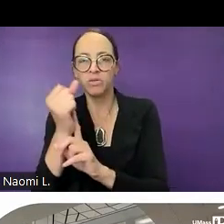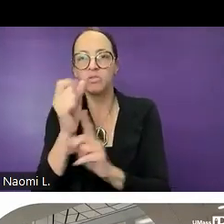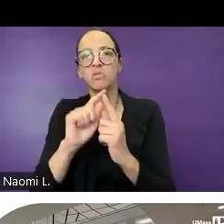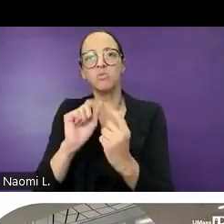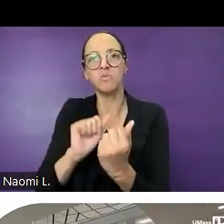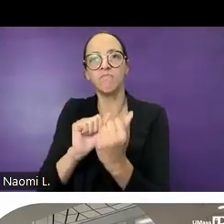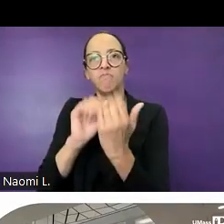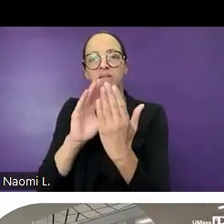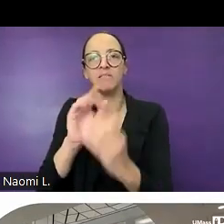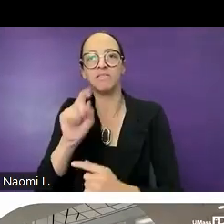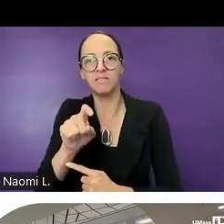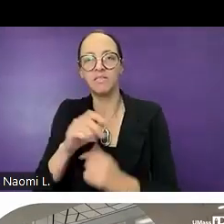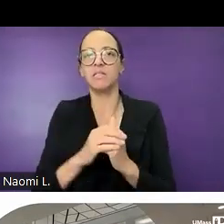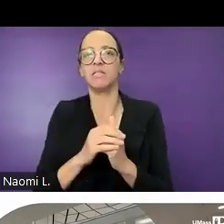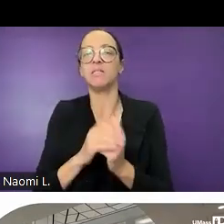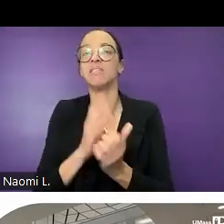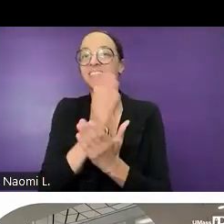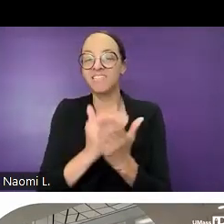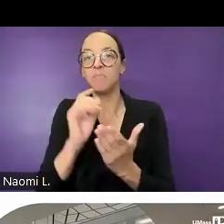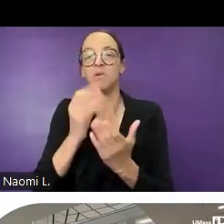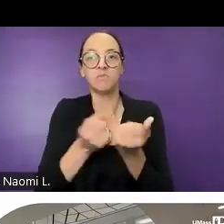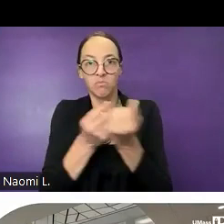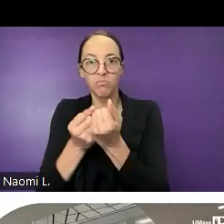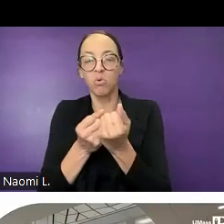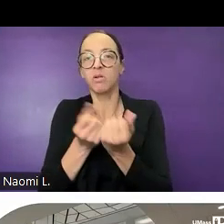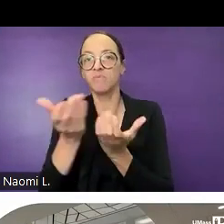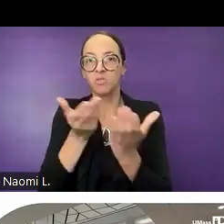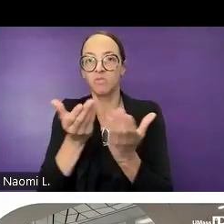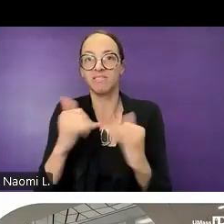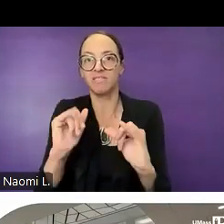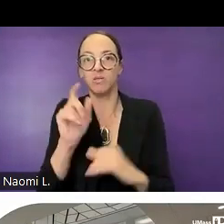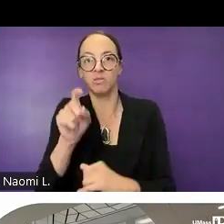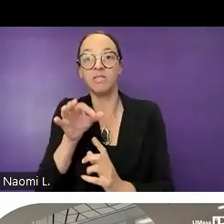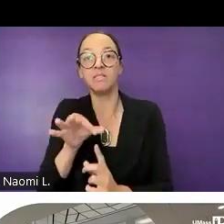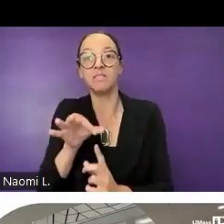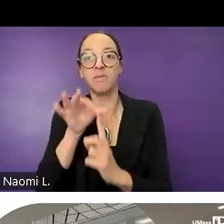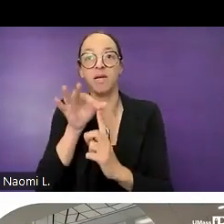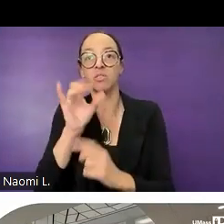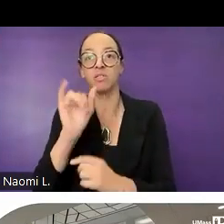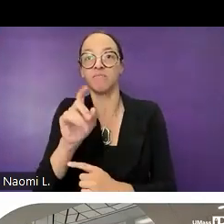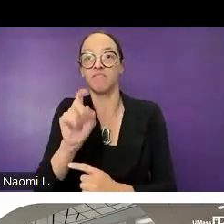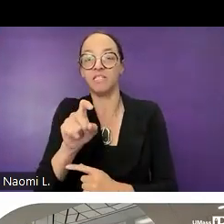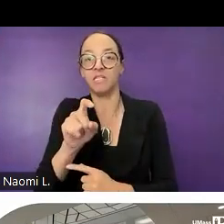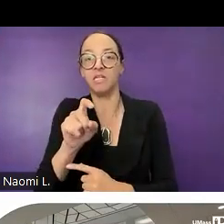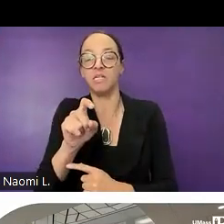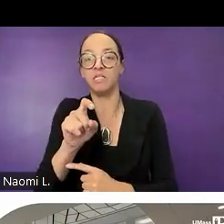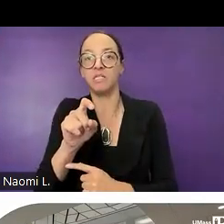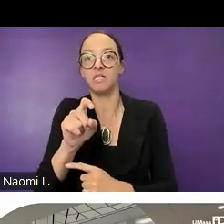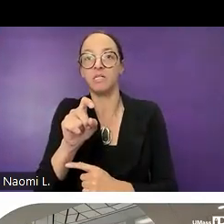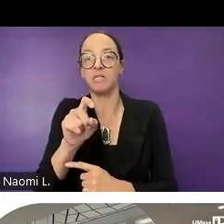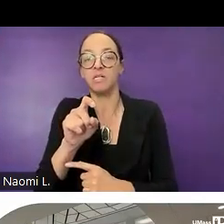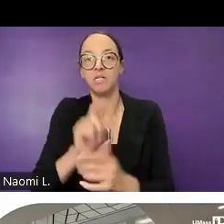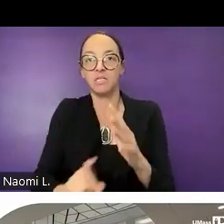do some of the supportive services that they still may need, especially if the need has been brought about by some